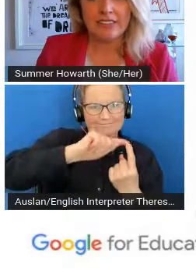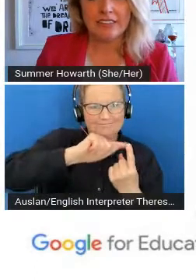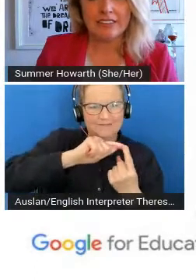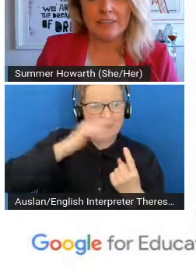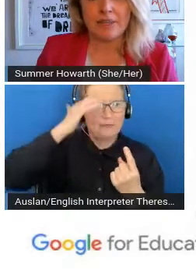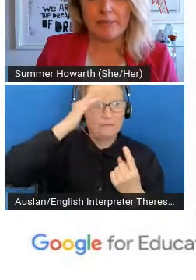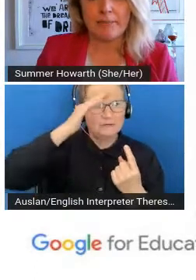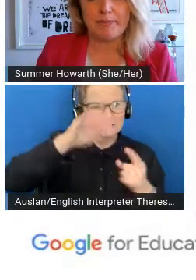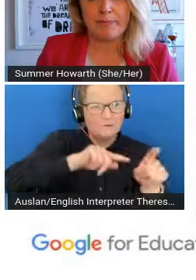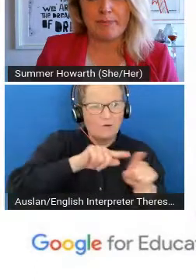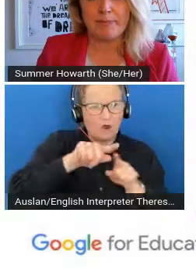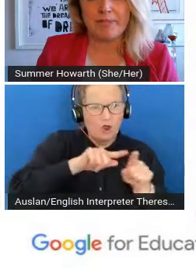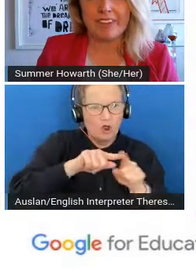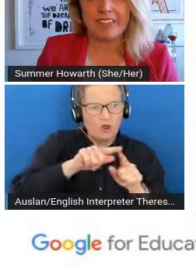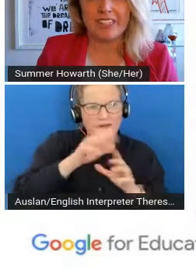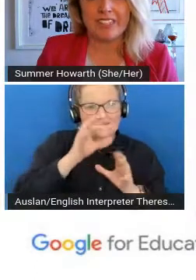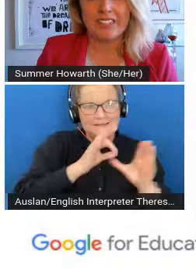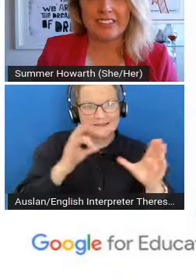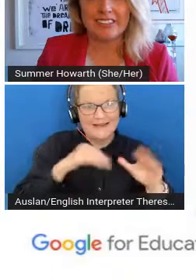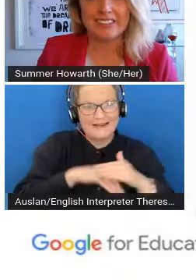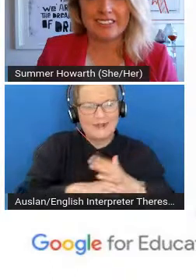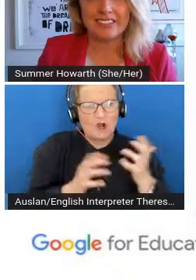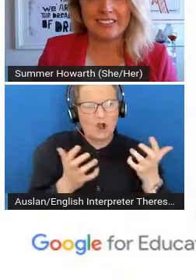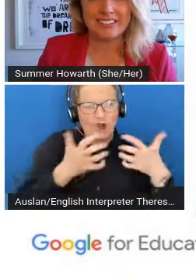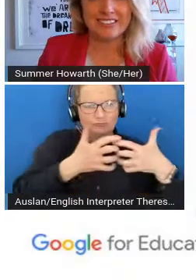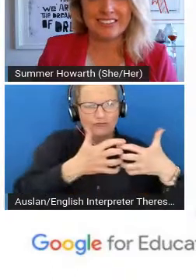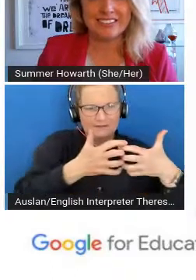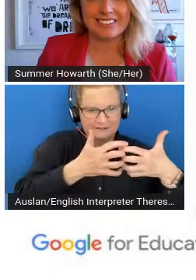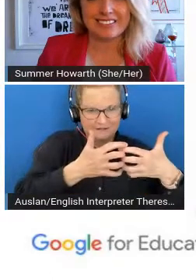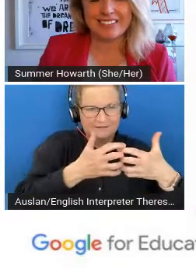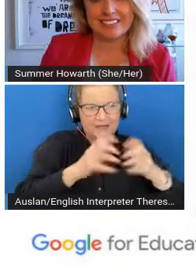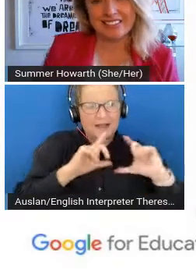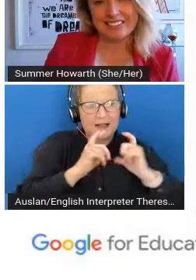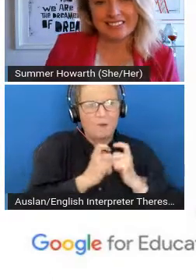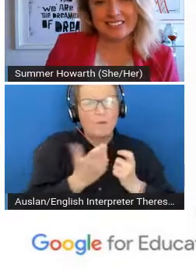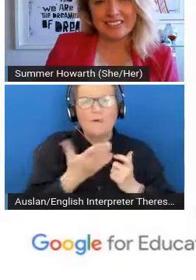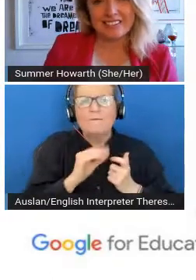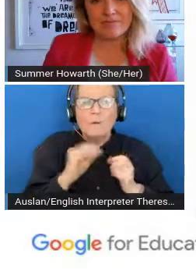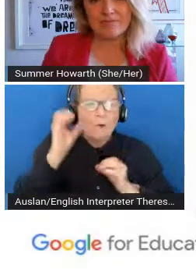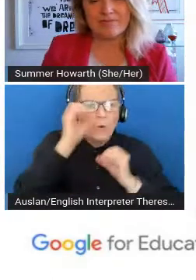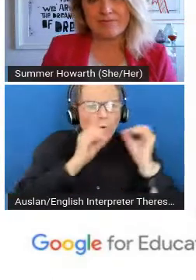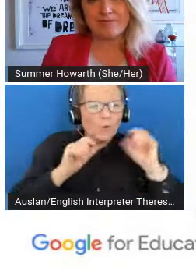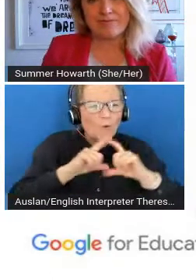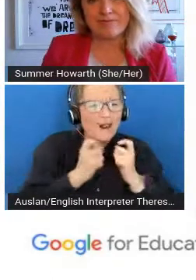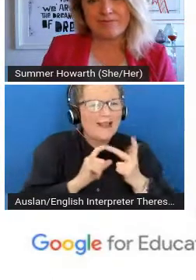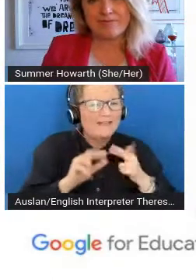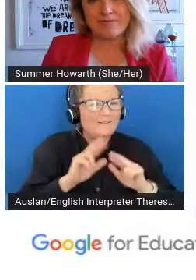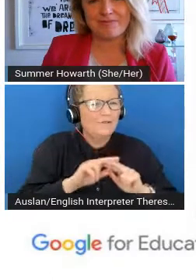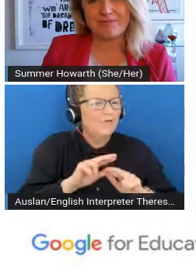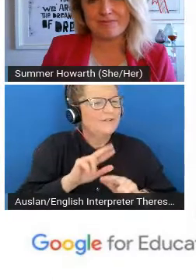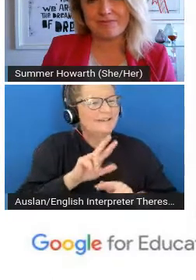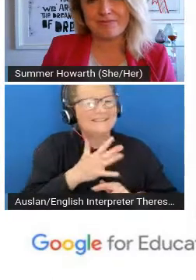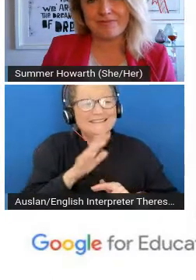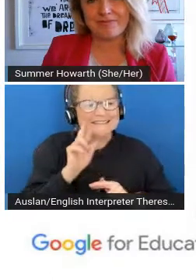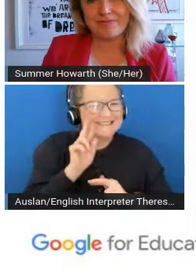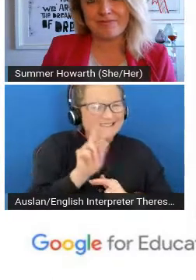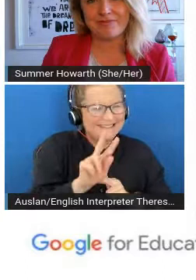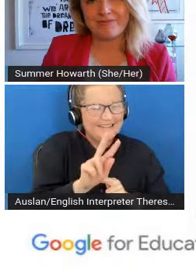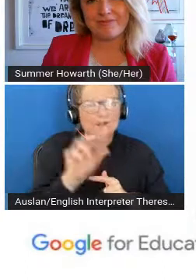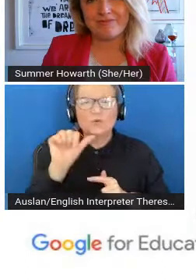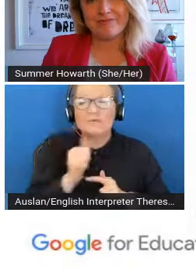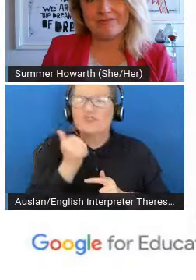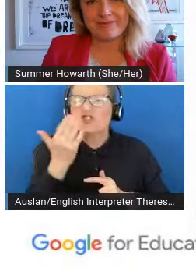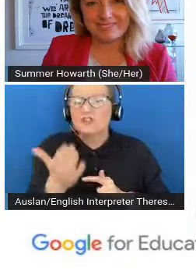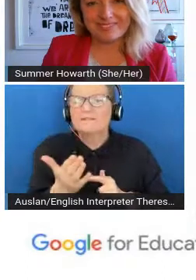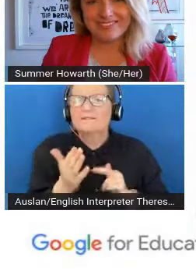classroom. If you missed that, then the recording is available to you on the Google Classroom, and you should actually have a link to all of that stuff there. If you